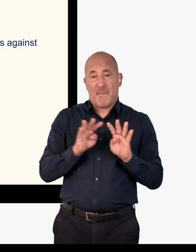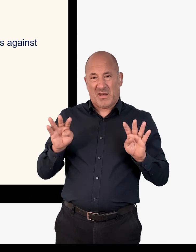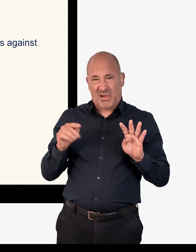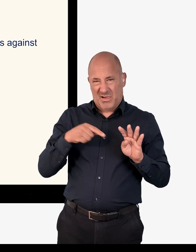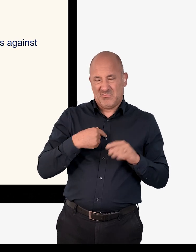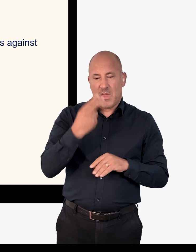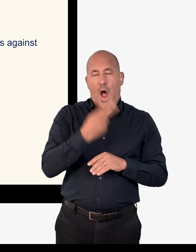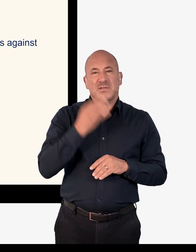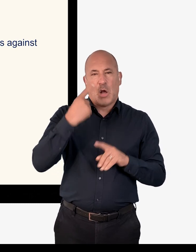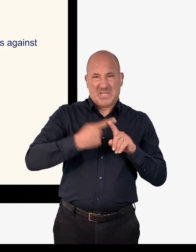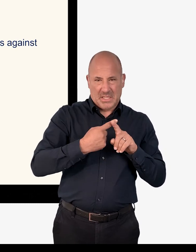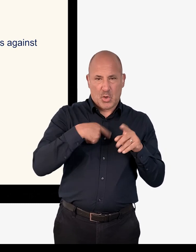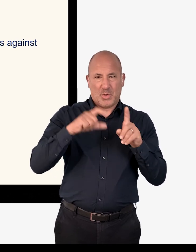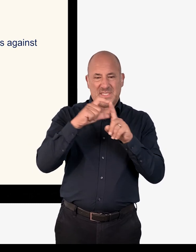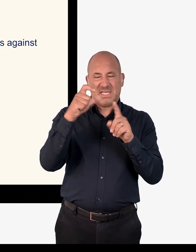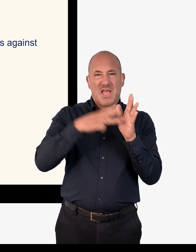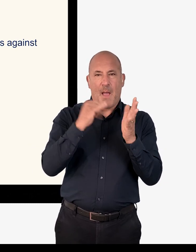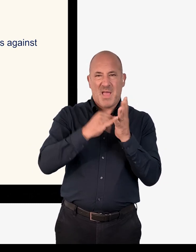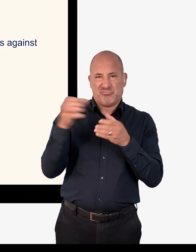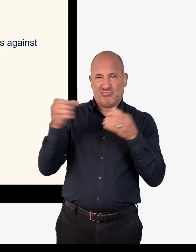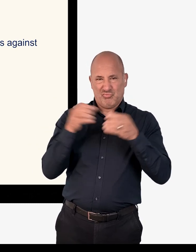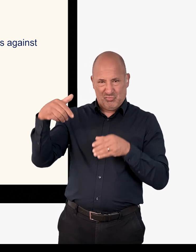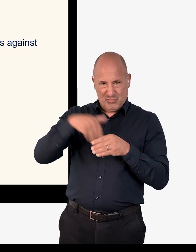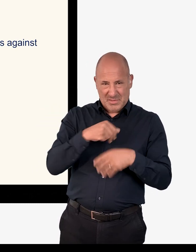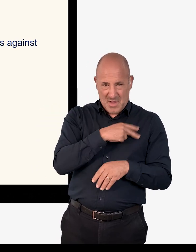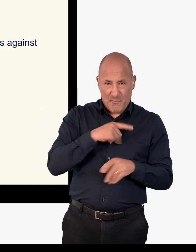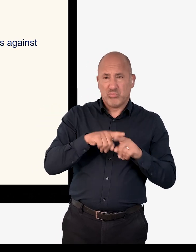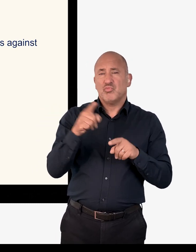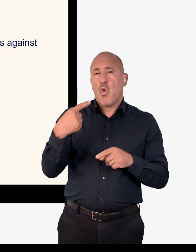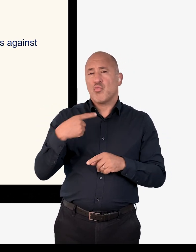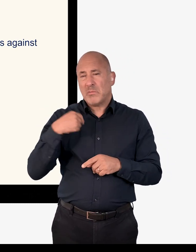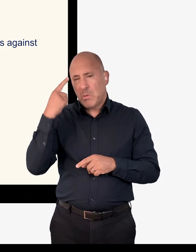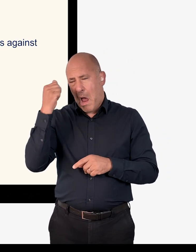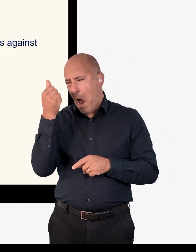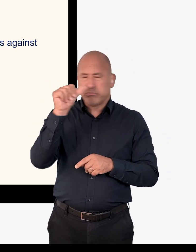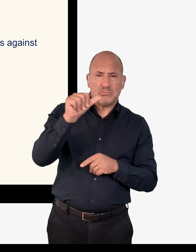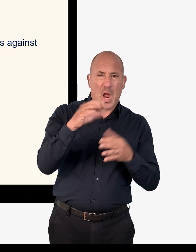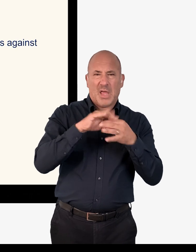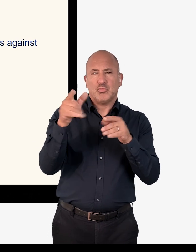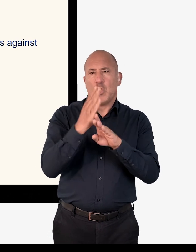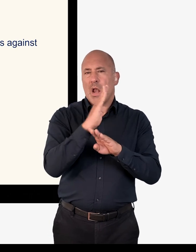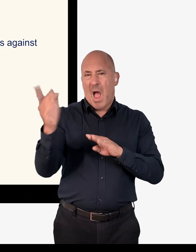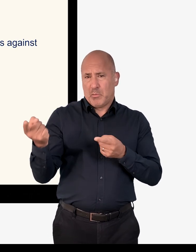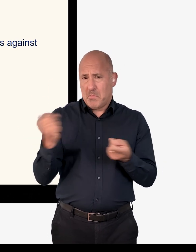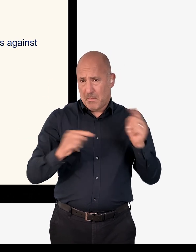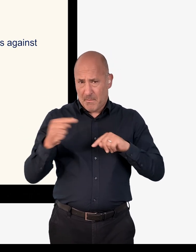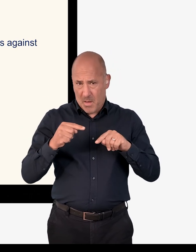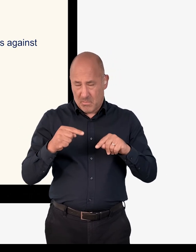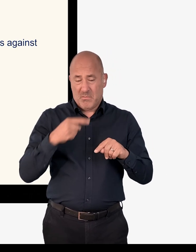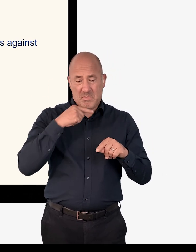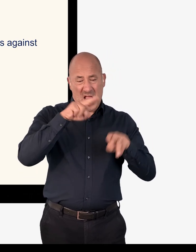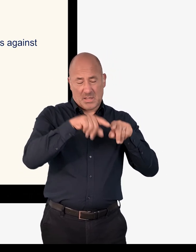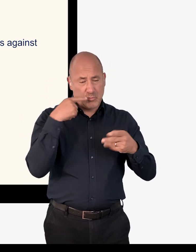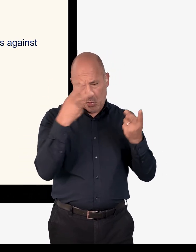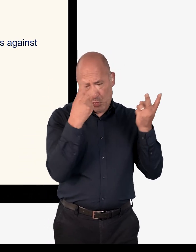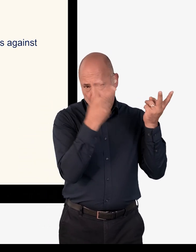panel, which is made up of both Arts Council England and DCMS staff, as well as representatives and experts from the